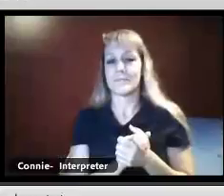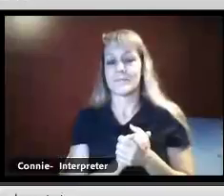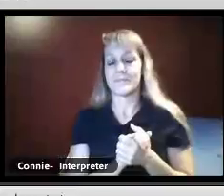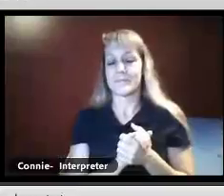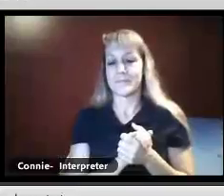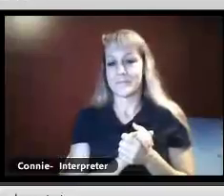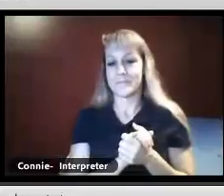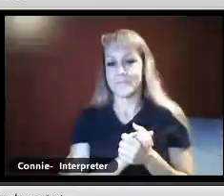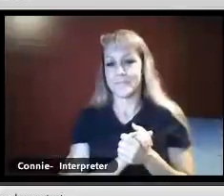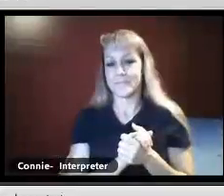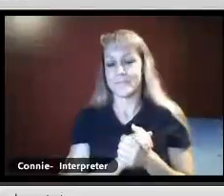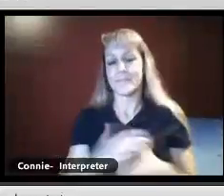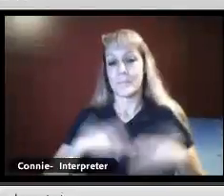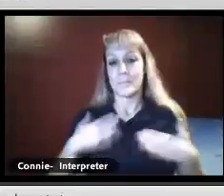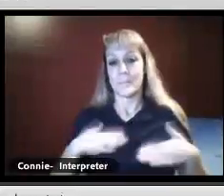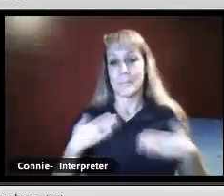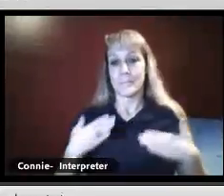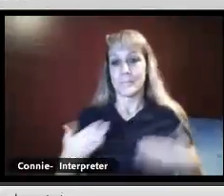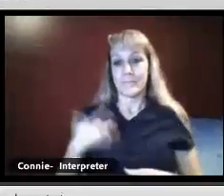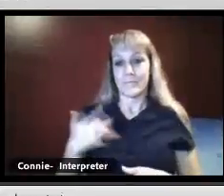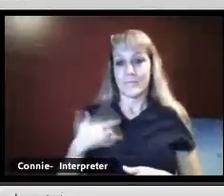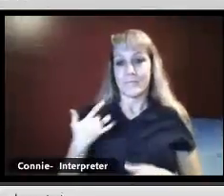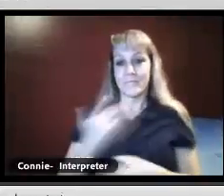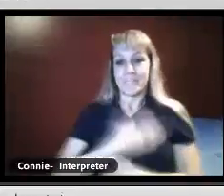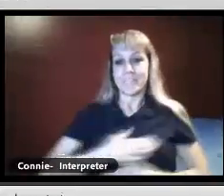So I'm glad you're feeling the joy with me.